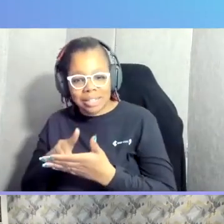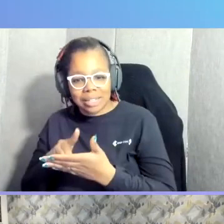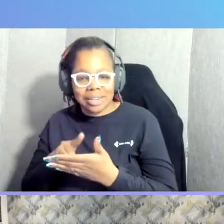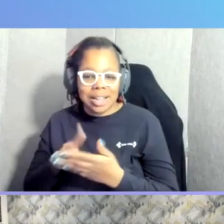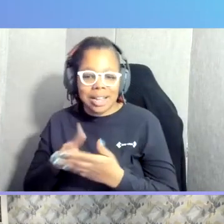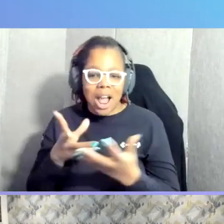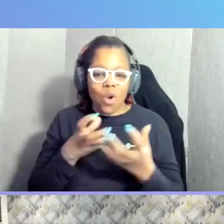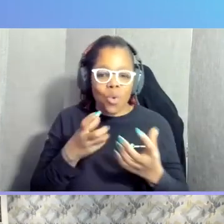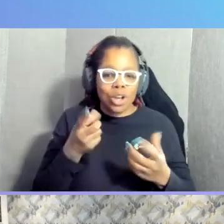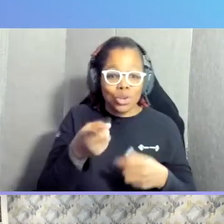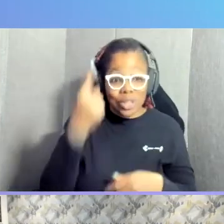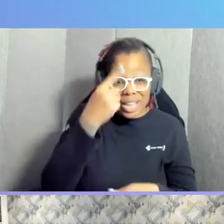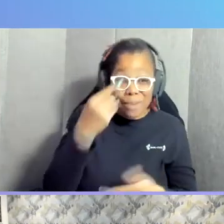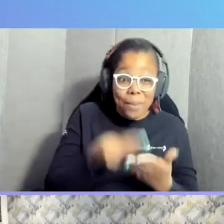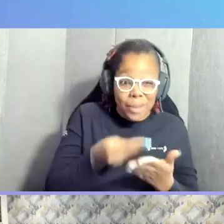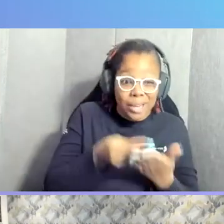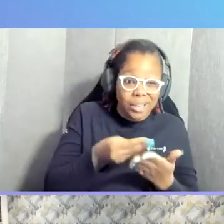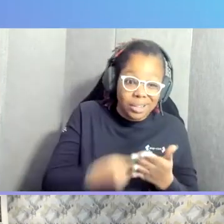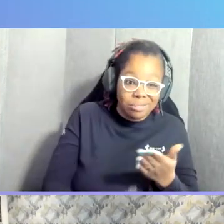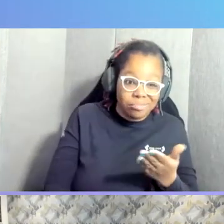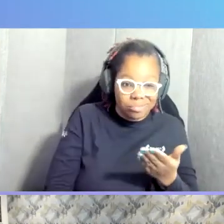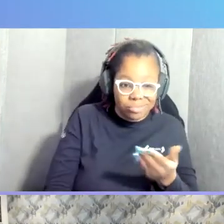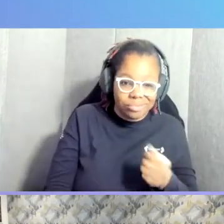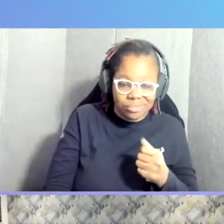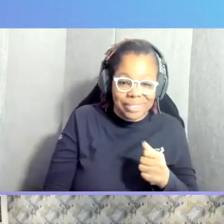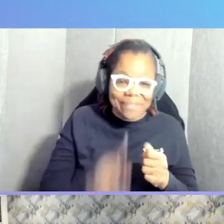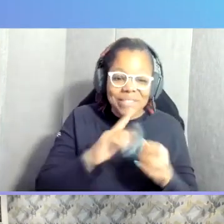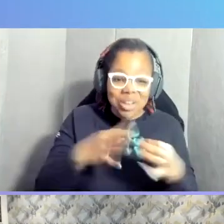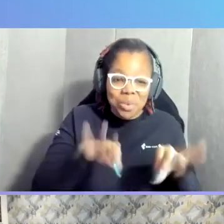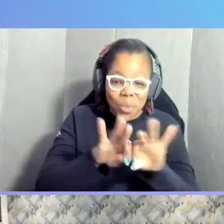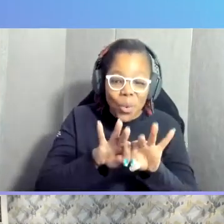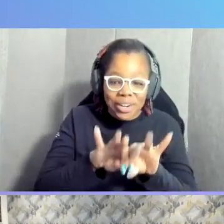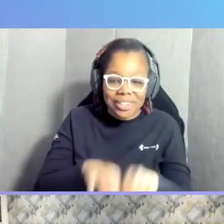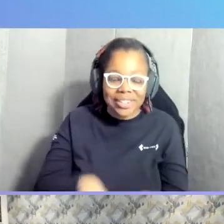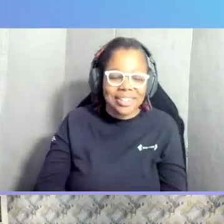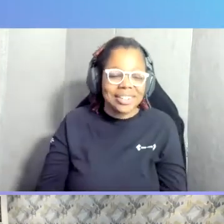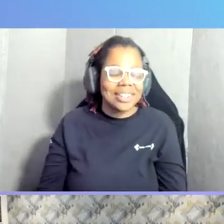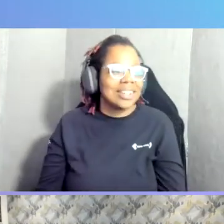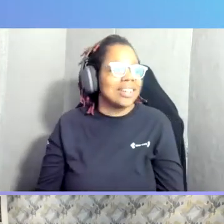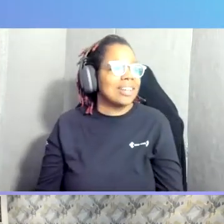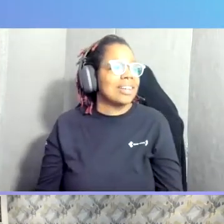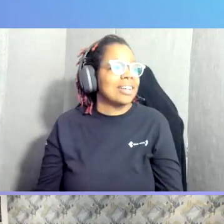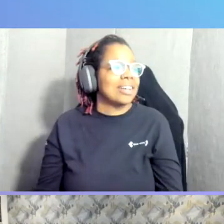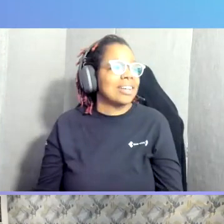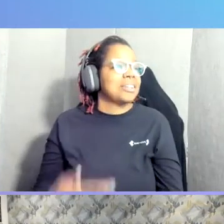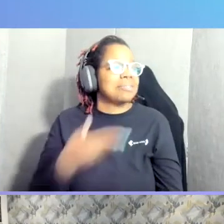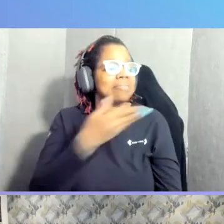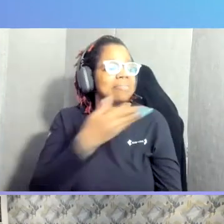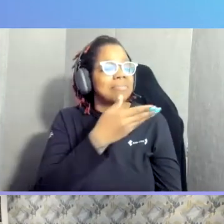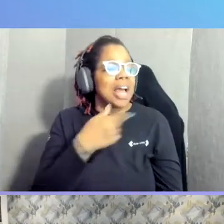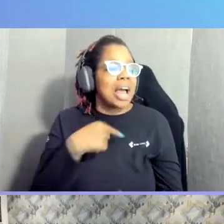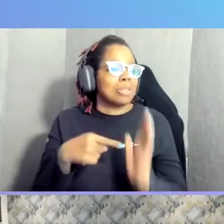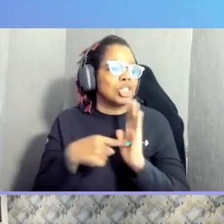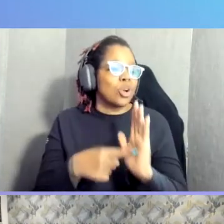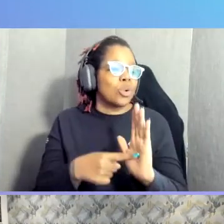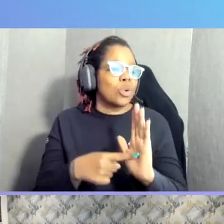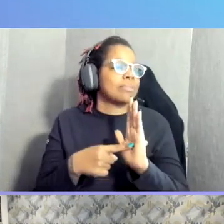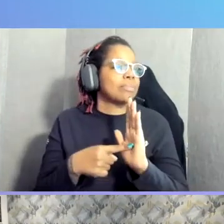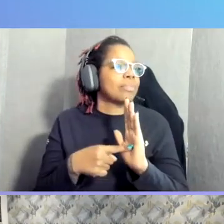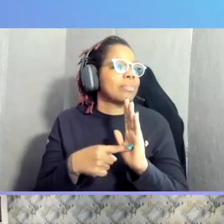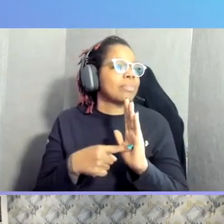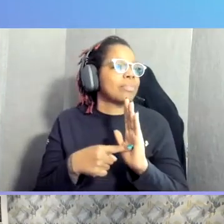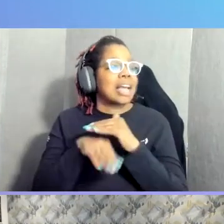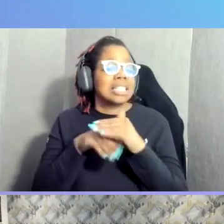want us to think about money too, which is very important. On this slide, I'm showing 4 examples of